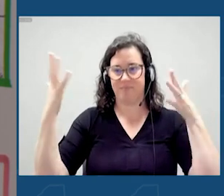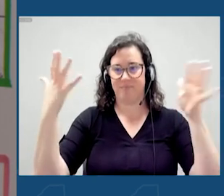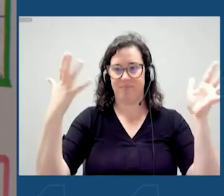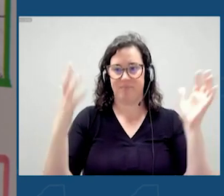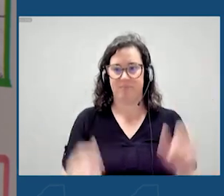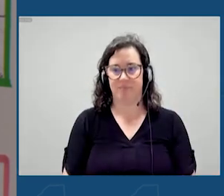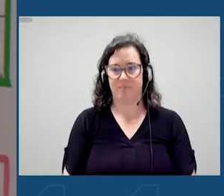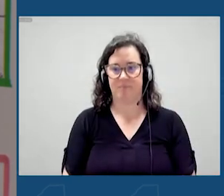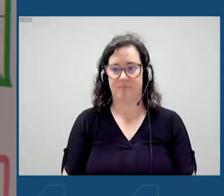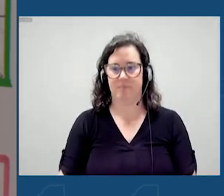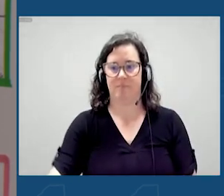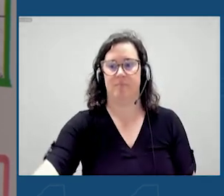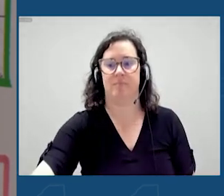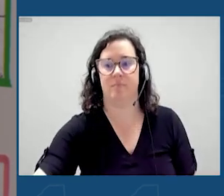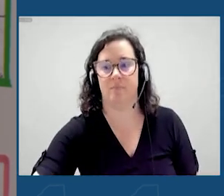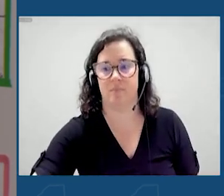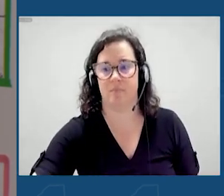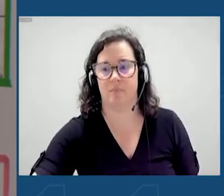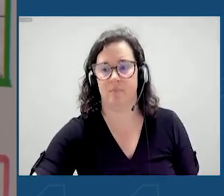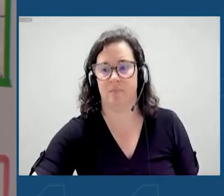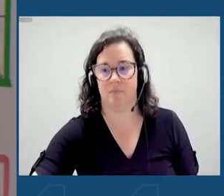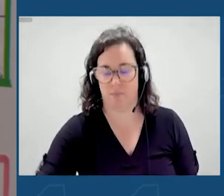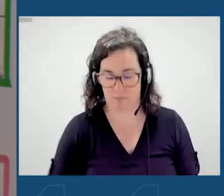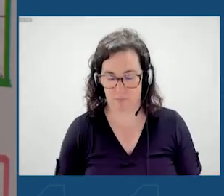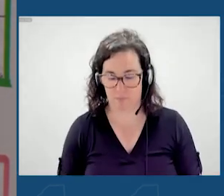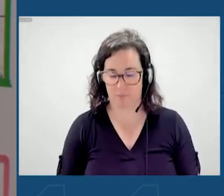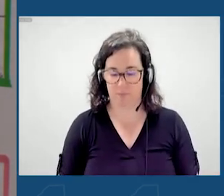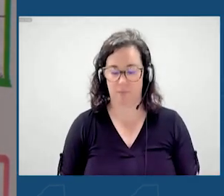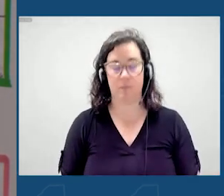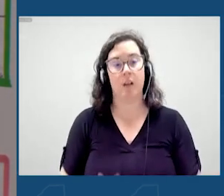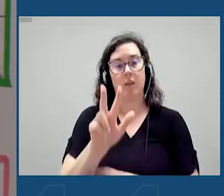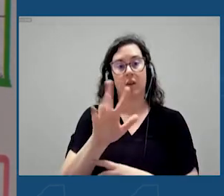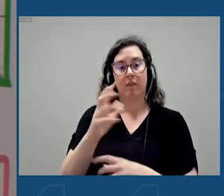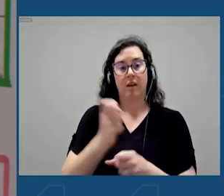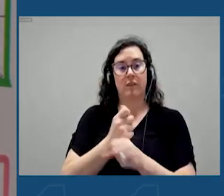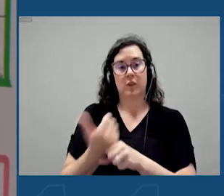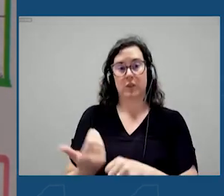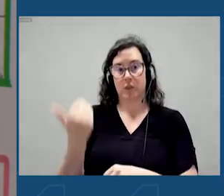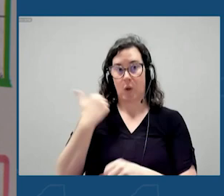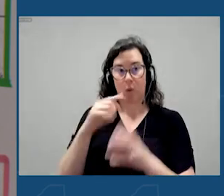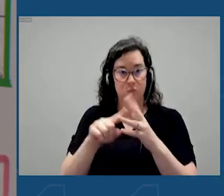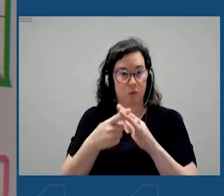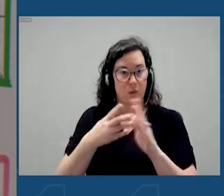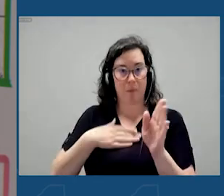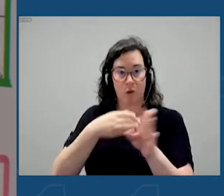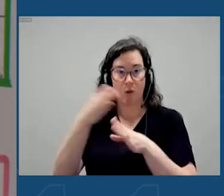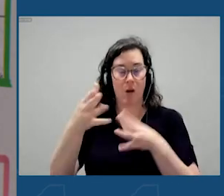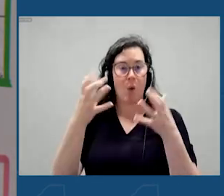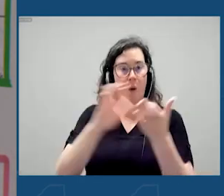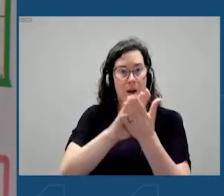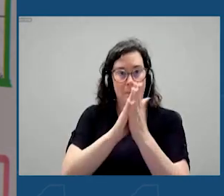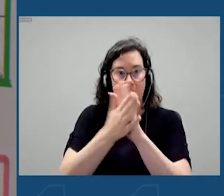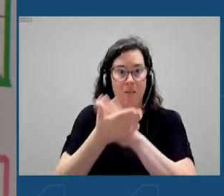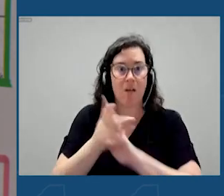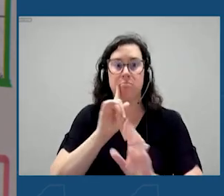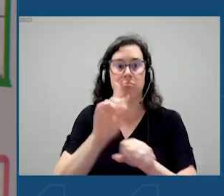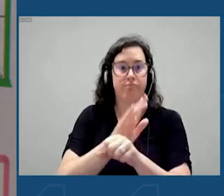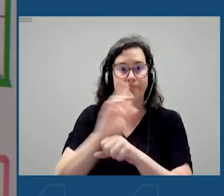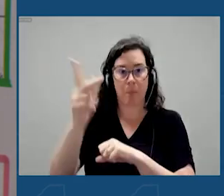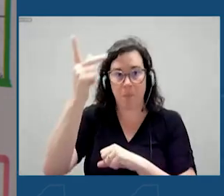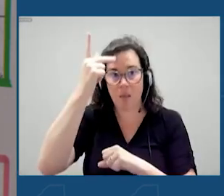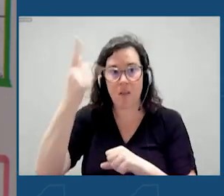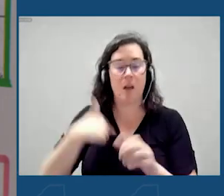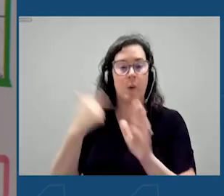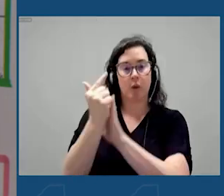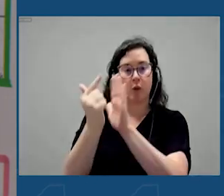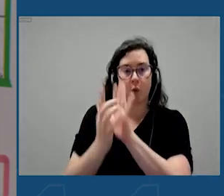And 35 years ago, I was starting out my career. All I wanted to do was work on Capitol Hill someday. I was a lawyer. I got the dream job working for